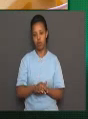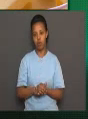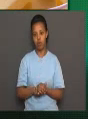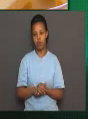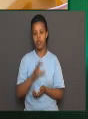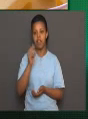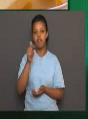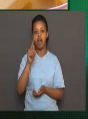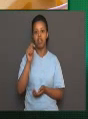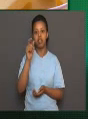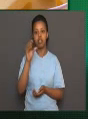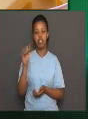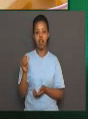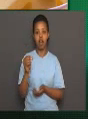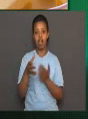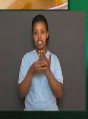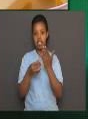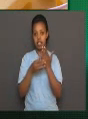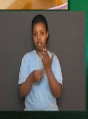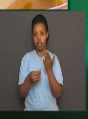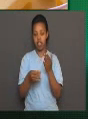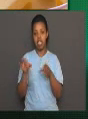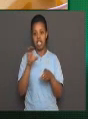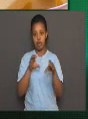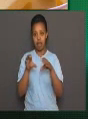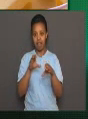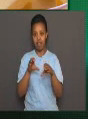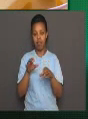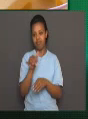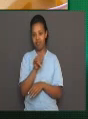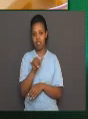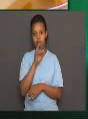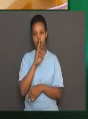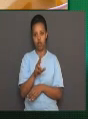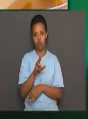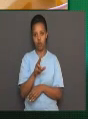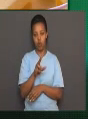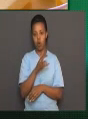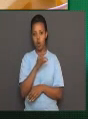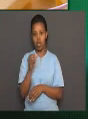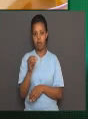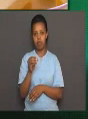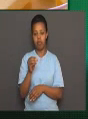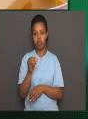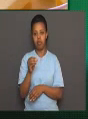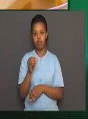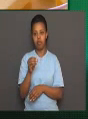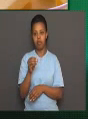Fats and oils are chemically similar, yet at room